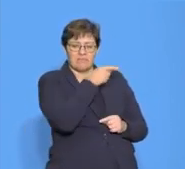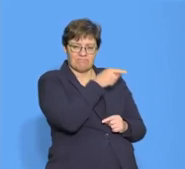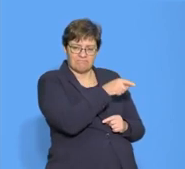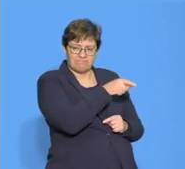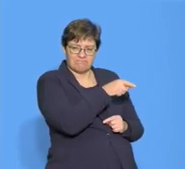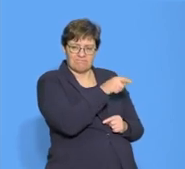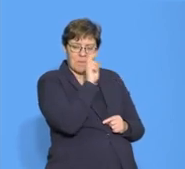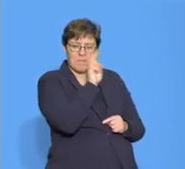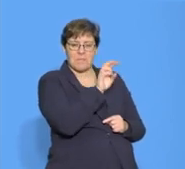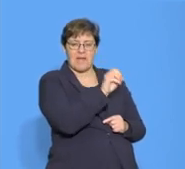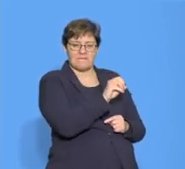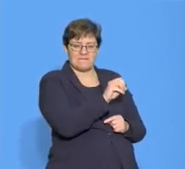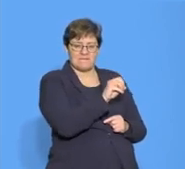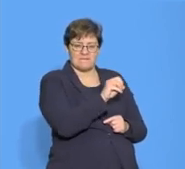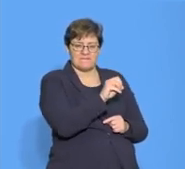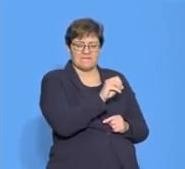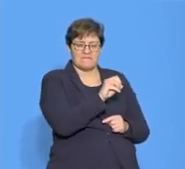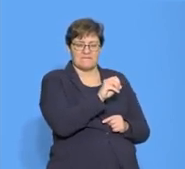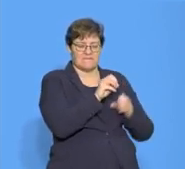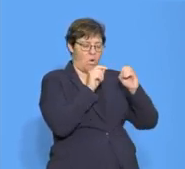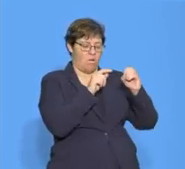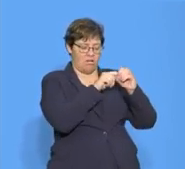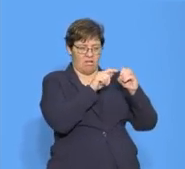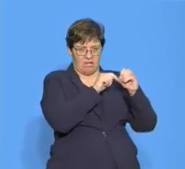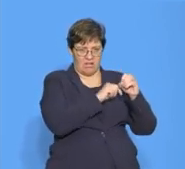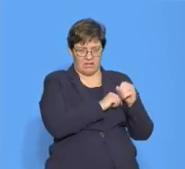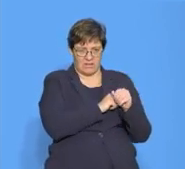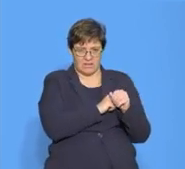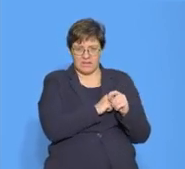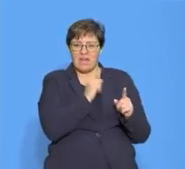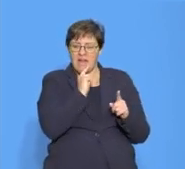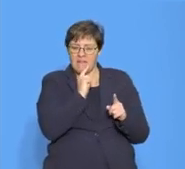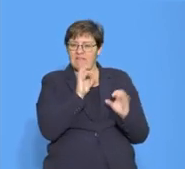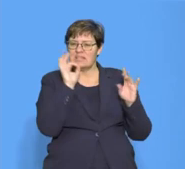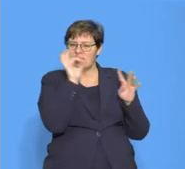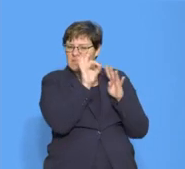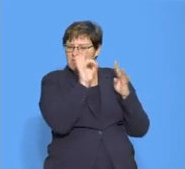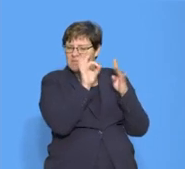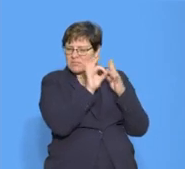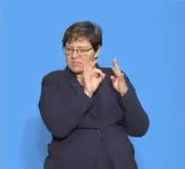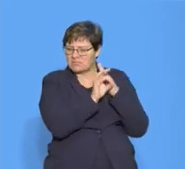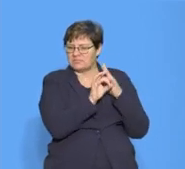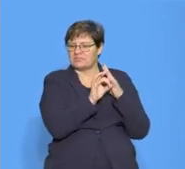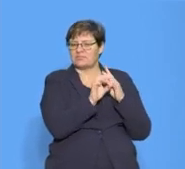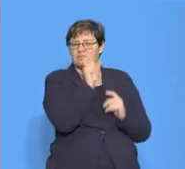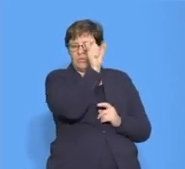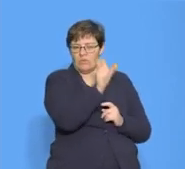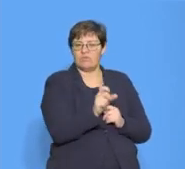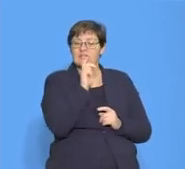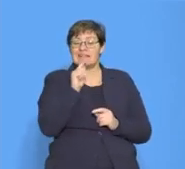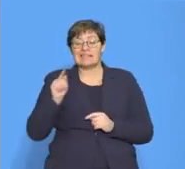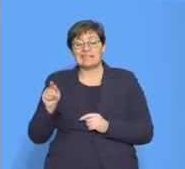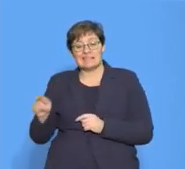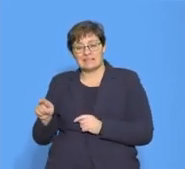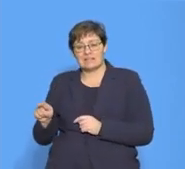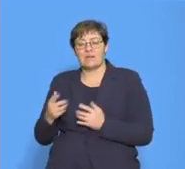can see where the foramen magnum is. So we have specific terminology that we use when we look at the human one.